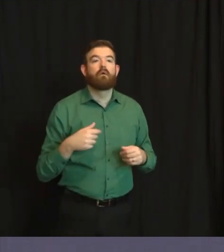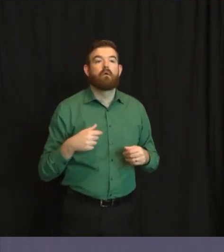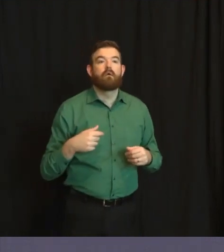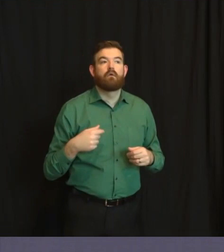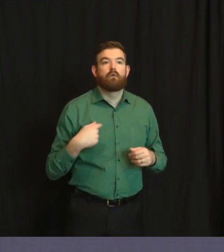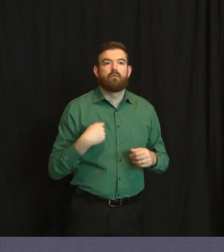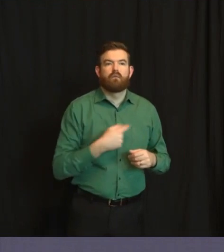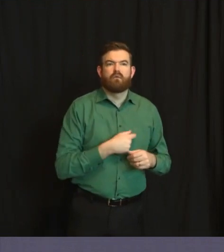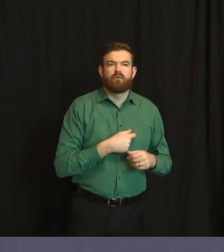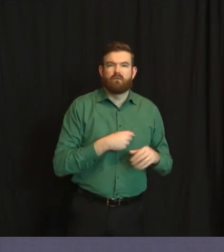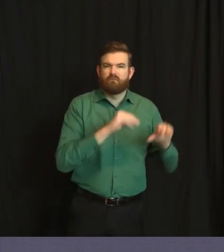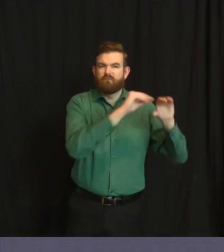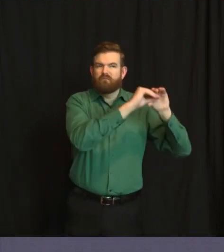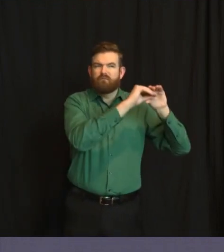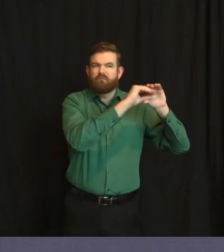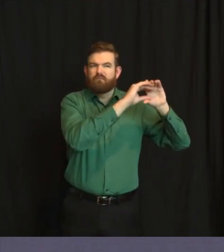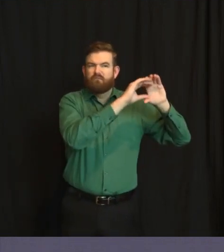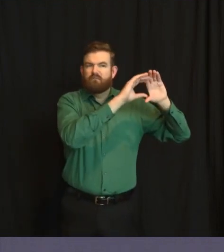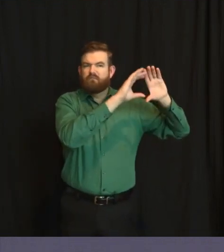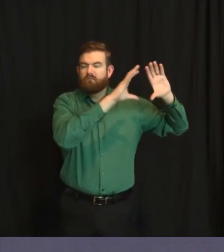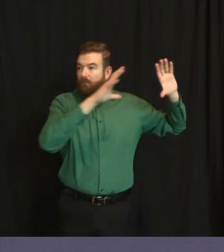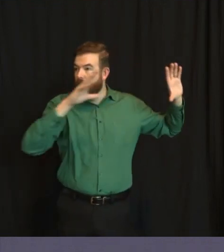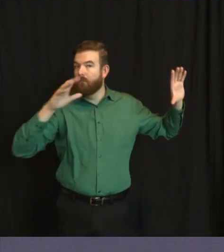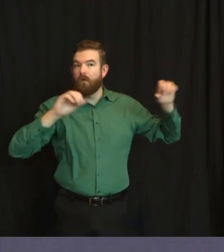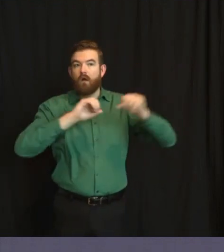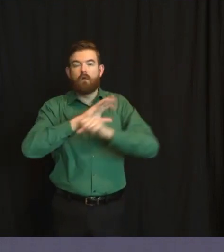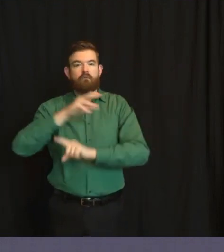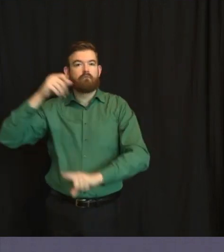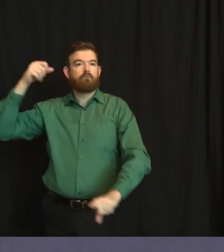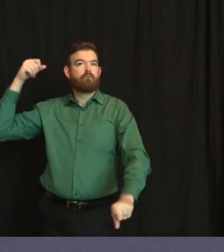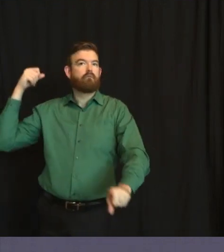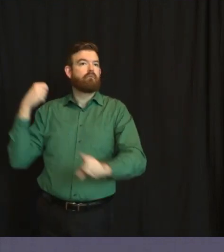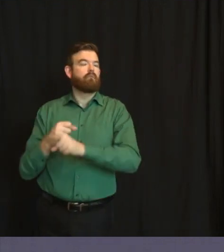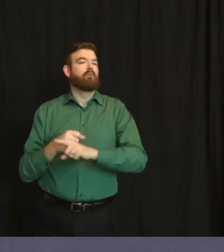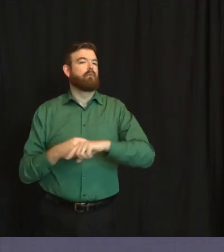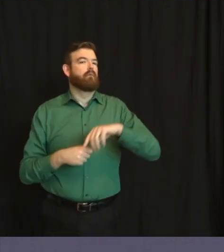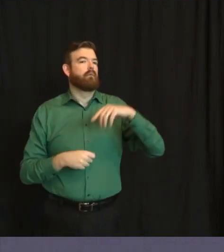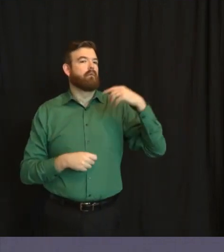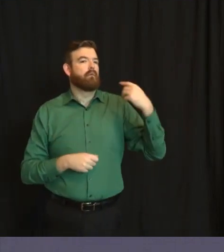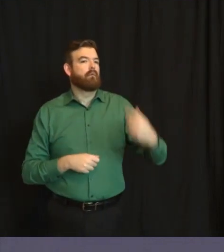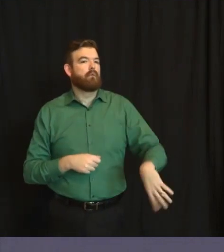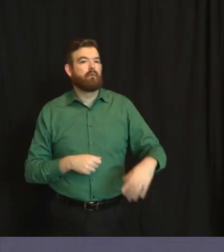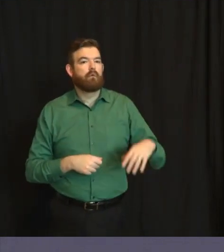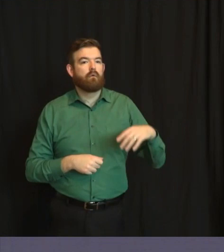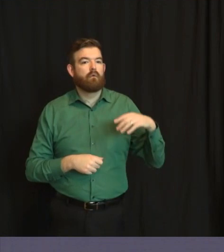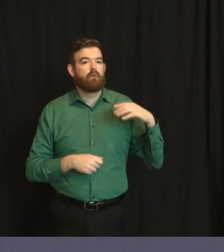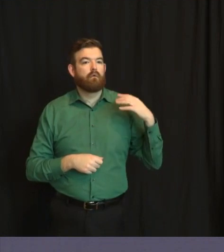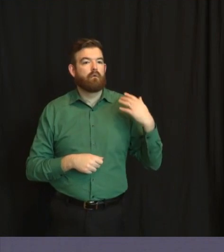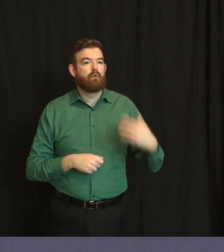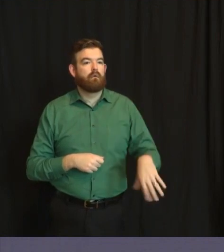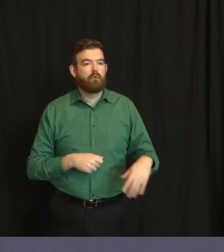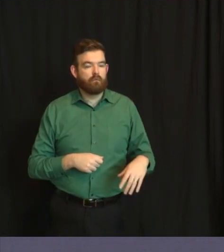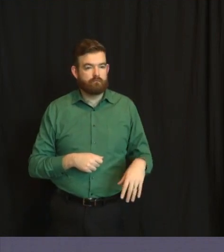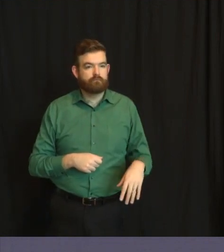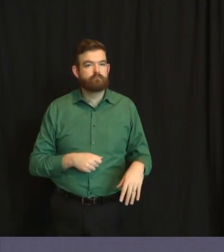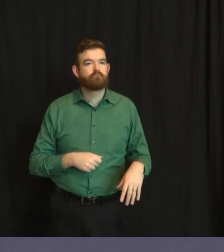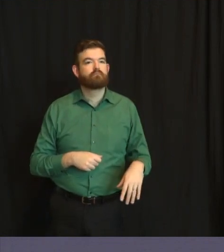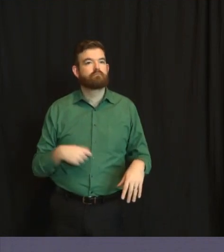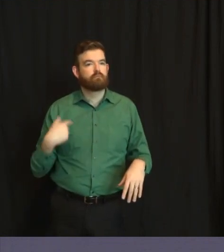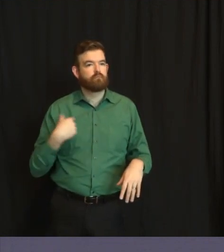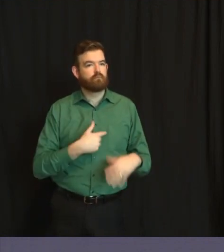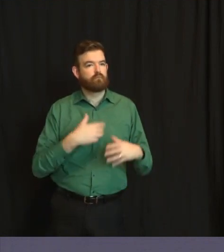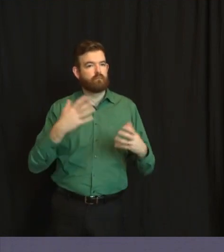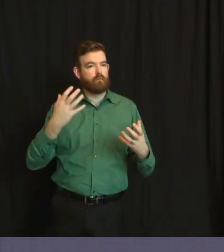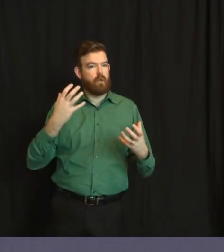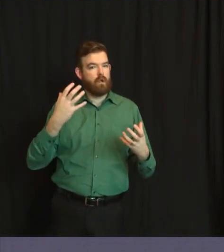So I'd say one thing is that I don't see any scenario right now. So I'm a guy who wants to reduce indebtedness, not increase it. I